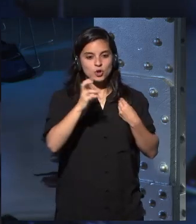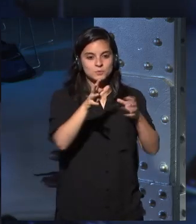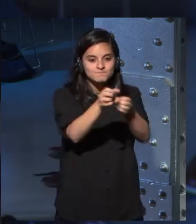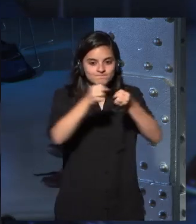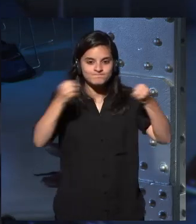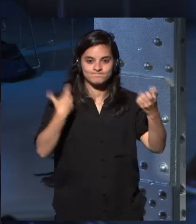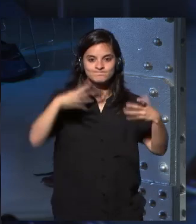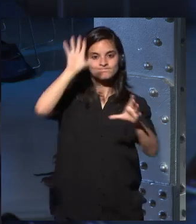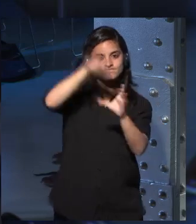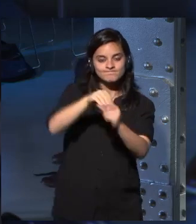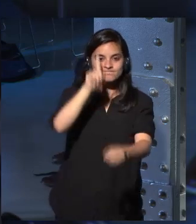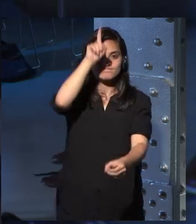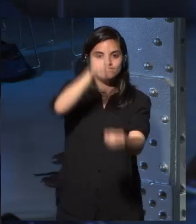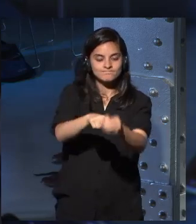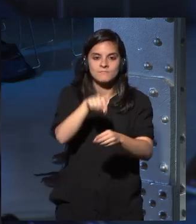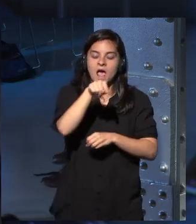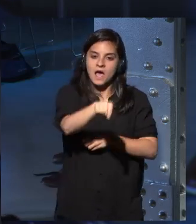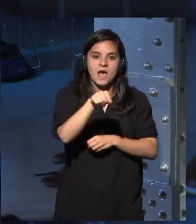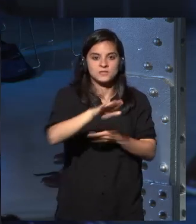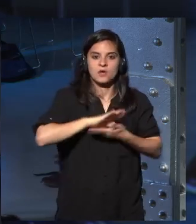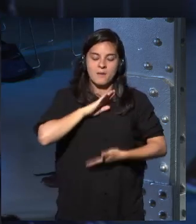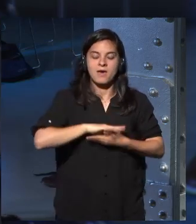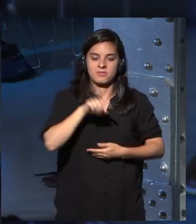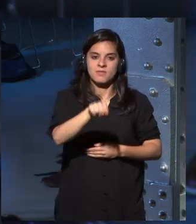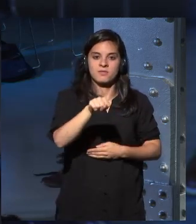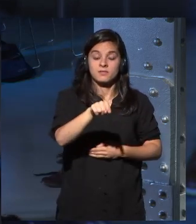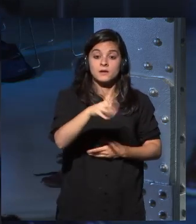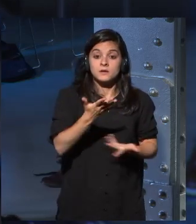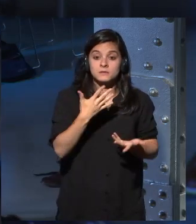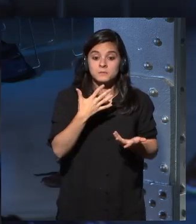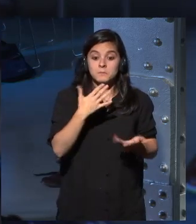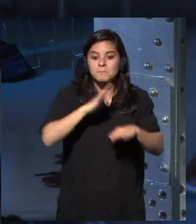them, even if only briefly, from the inside.